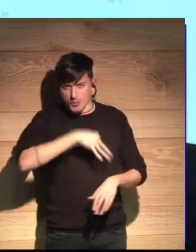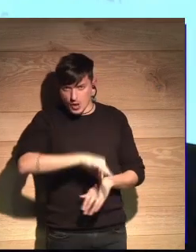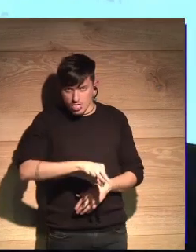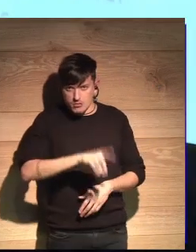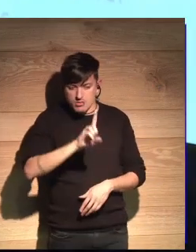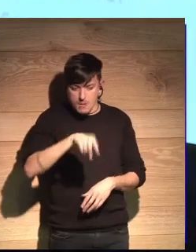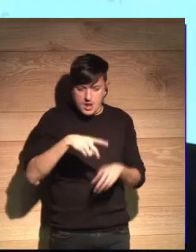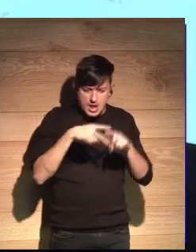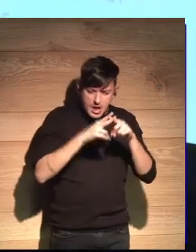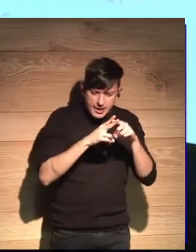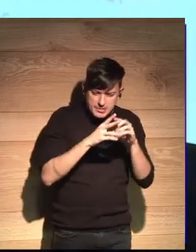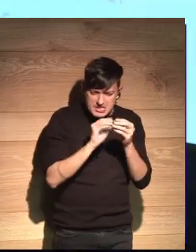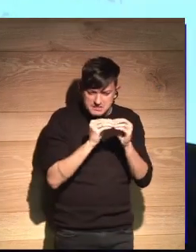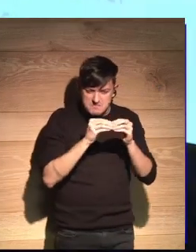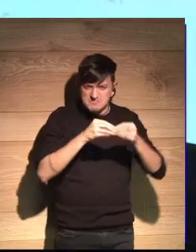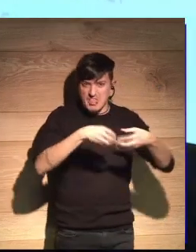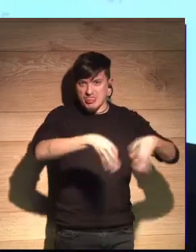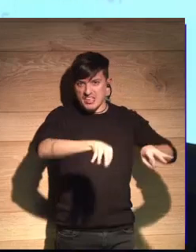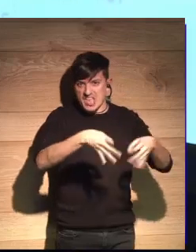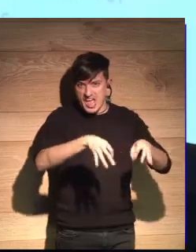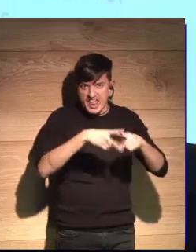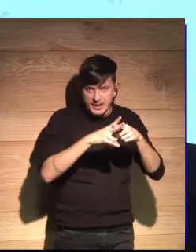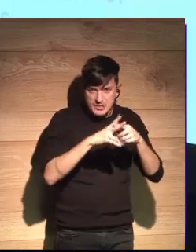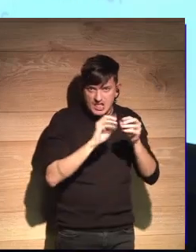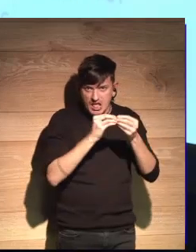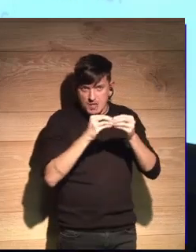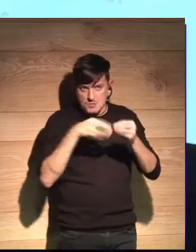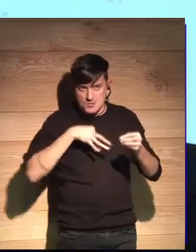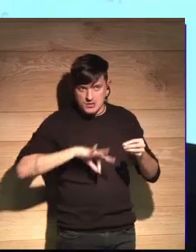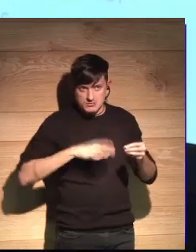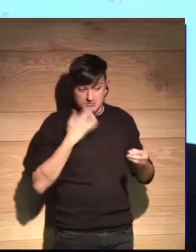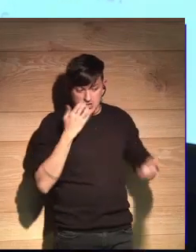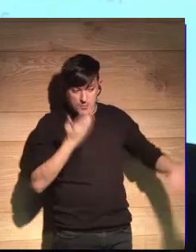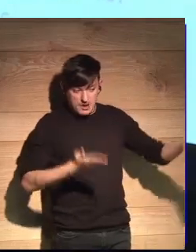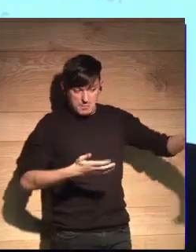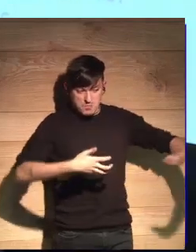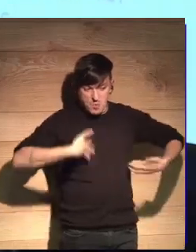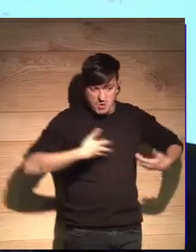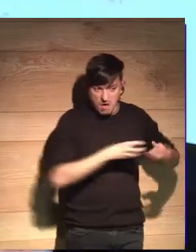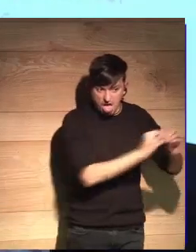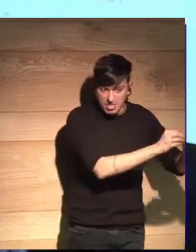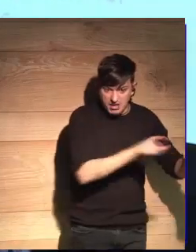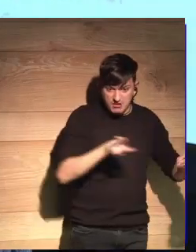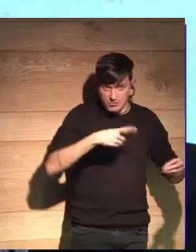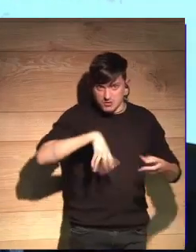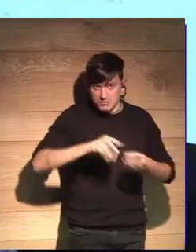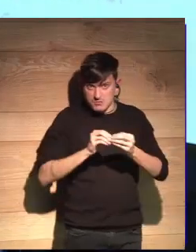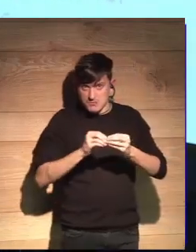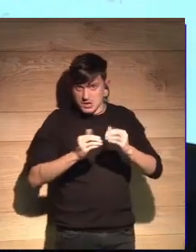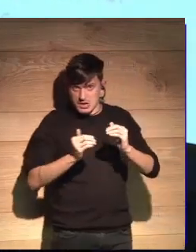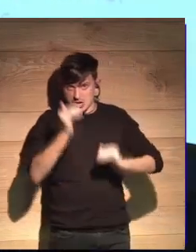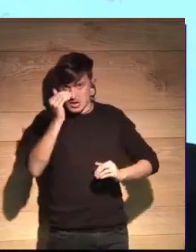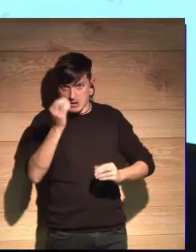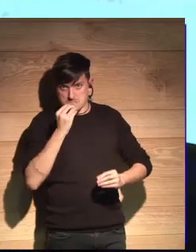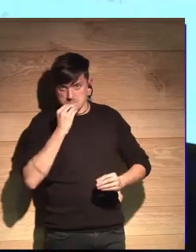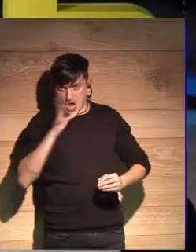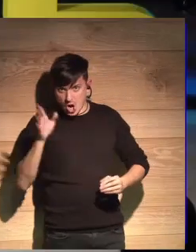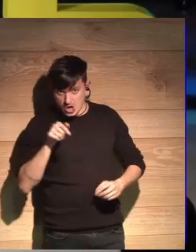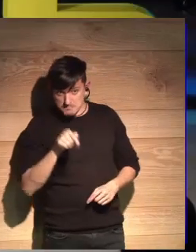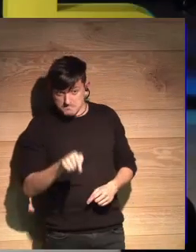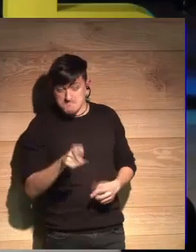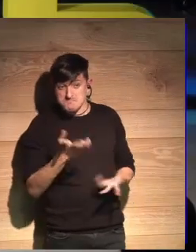apes. But generally, it's our ability to remember the tools, not just make a tool and bring it with